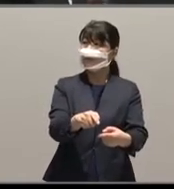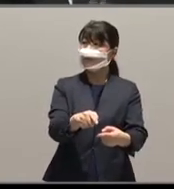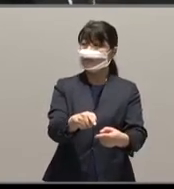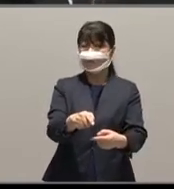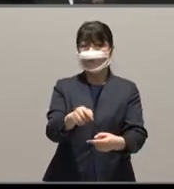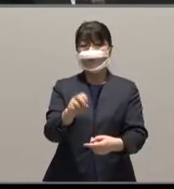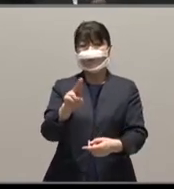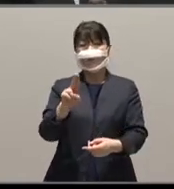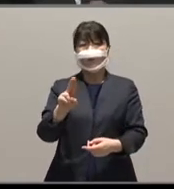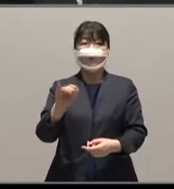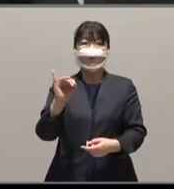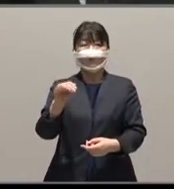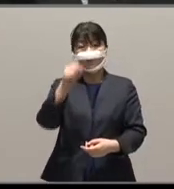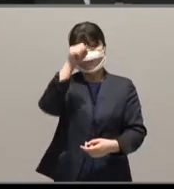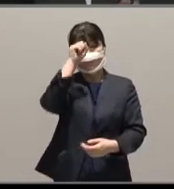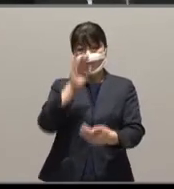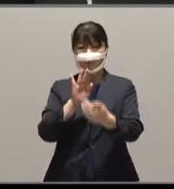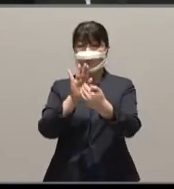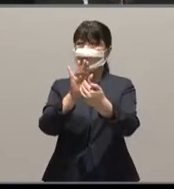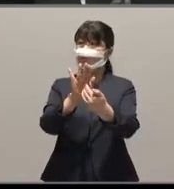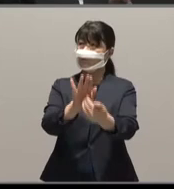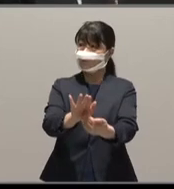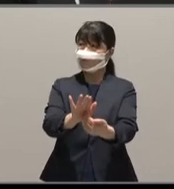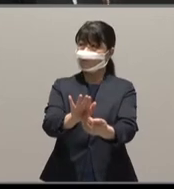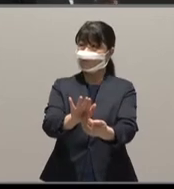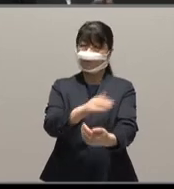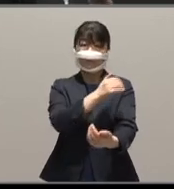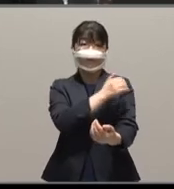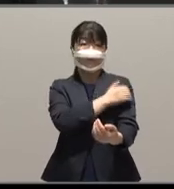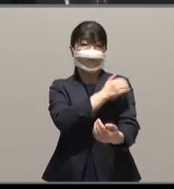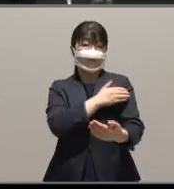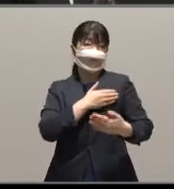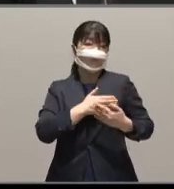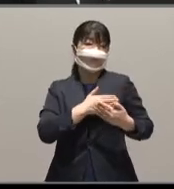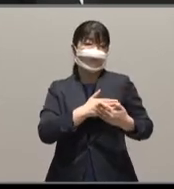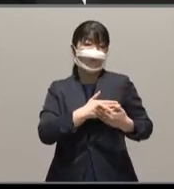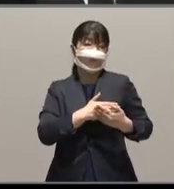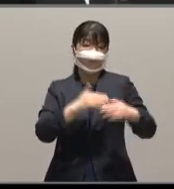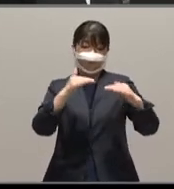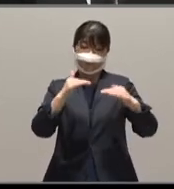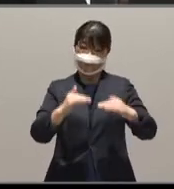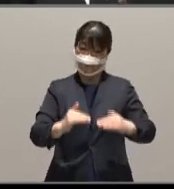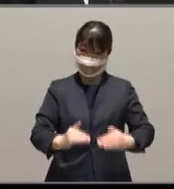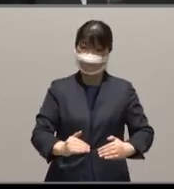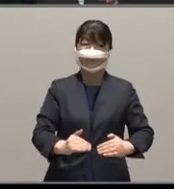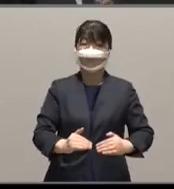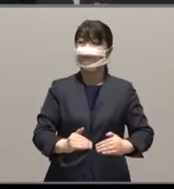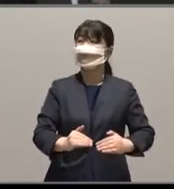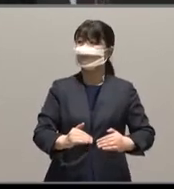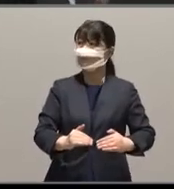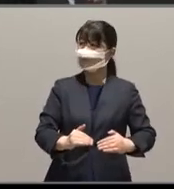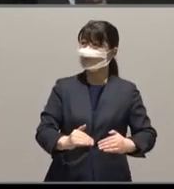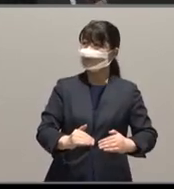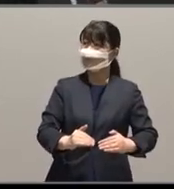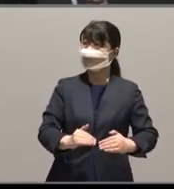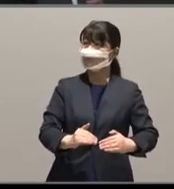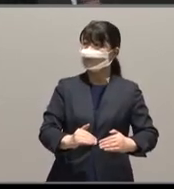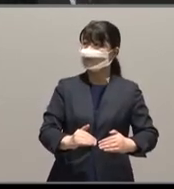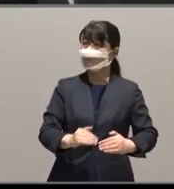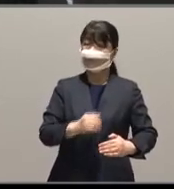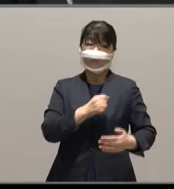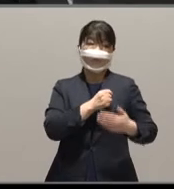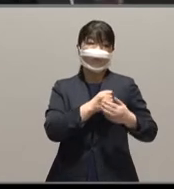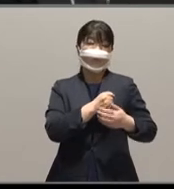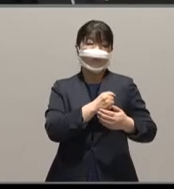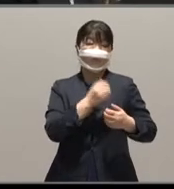data, it improves sleep and it prevents depression. It lowers blood pressure and pulse